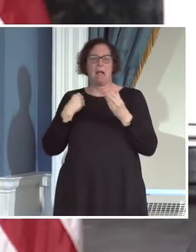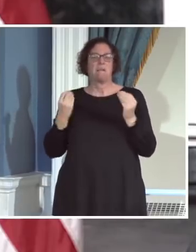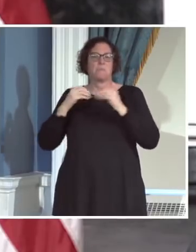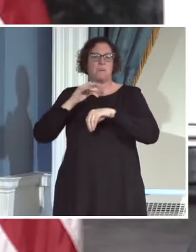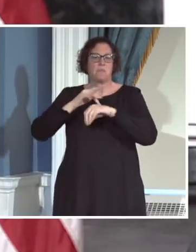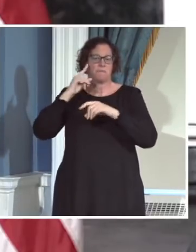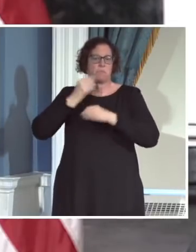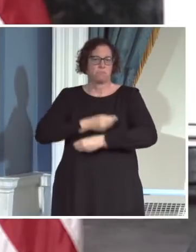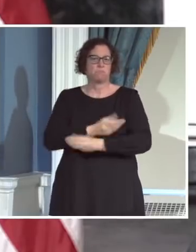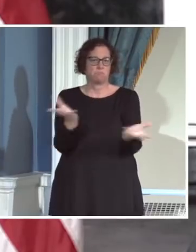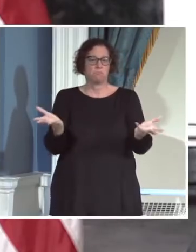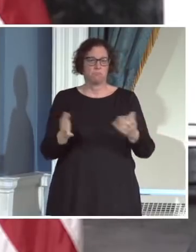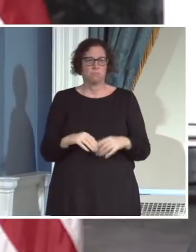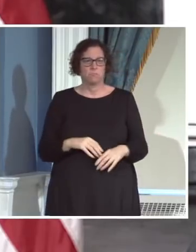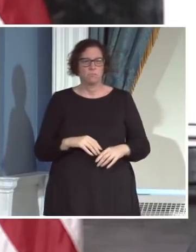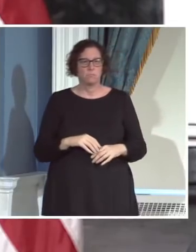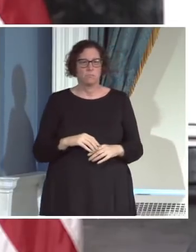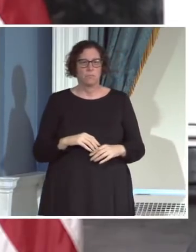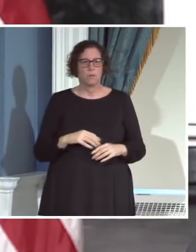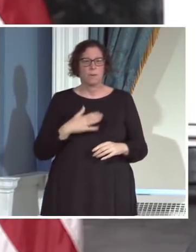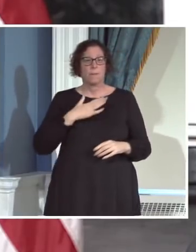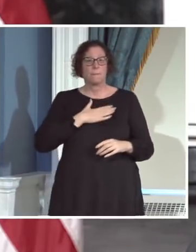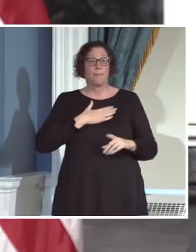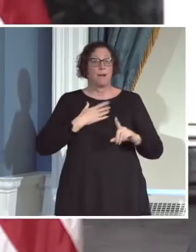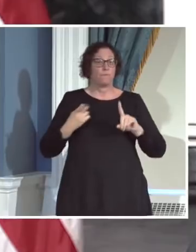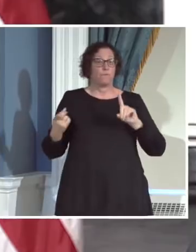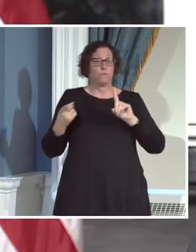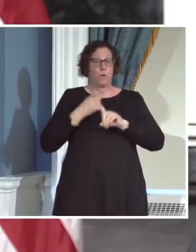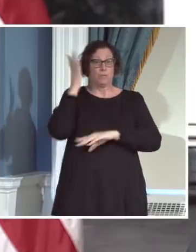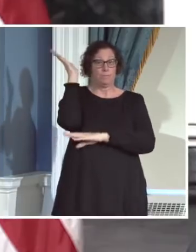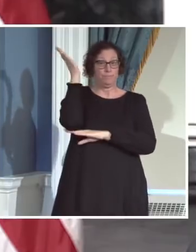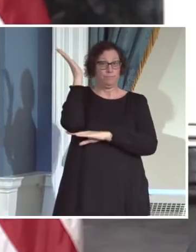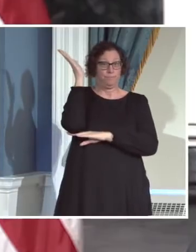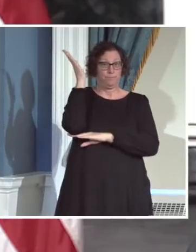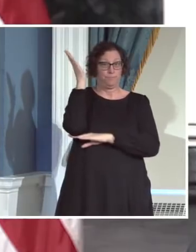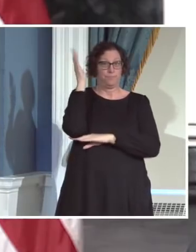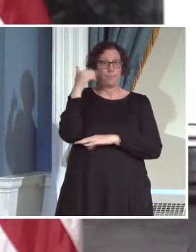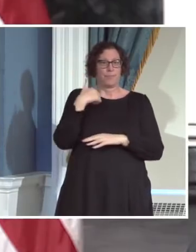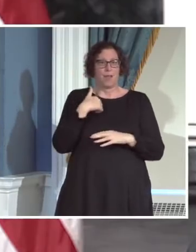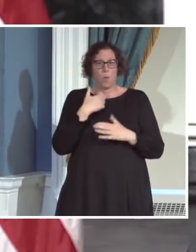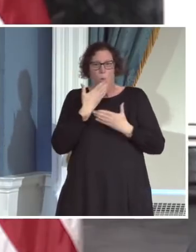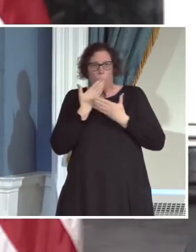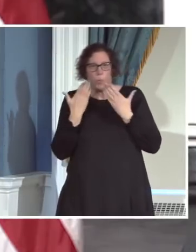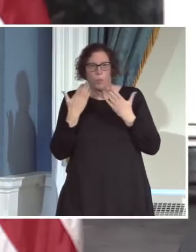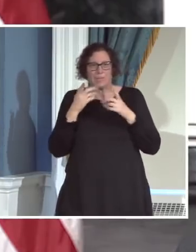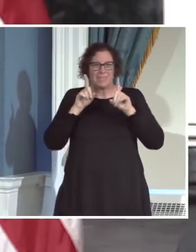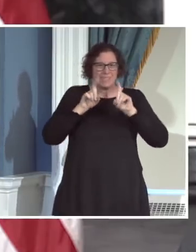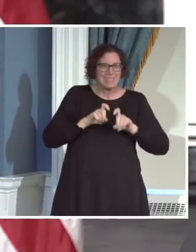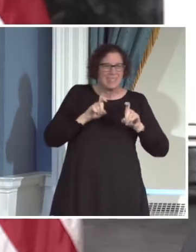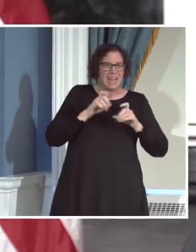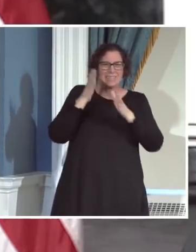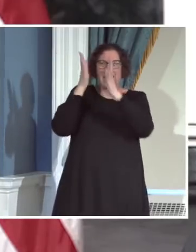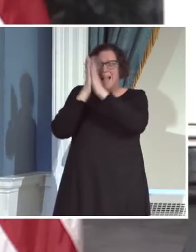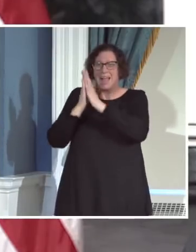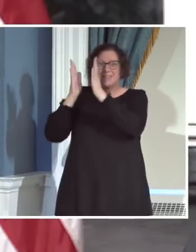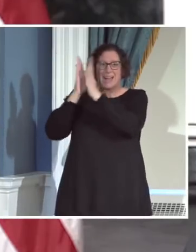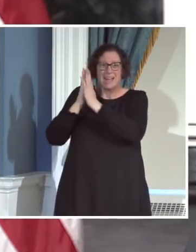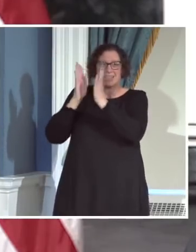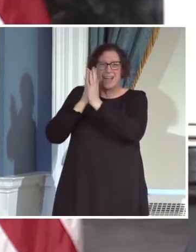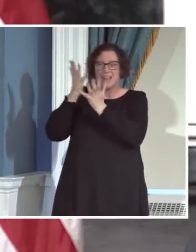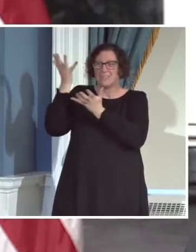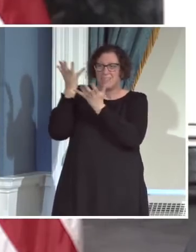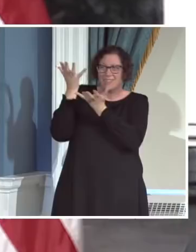for more federal testing and the ability of the city to do its own testing. And I wish to hell the federal government had listened to us back